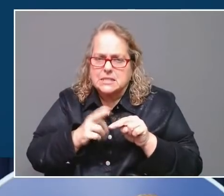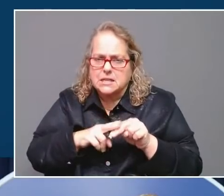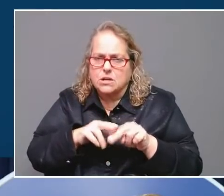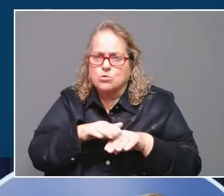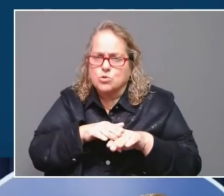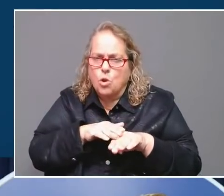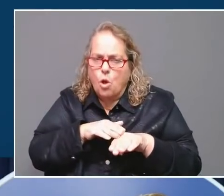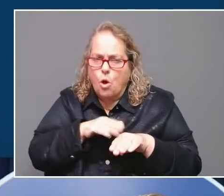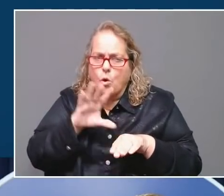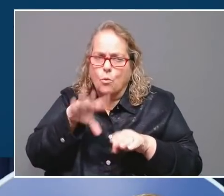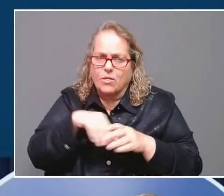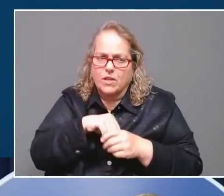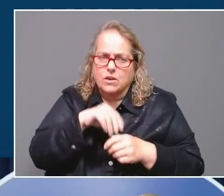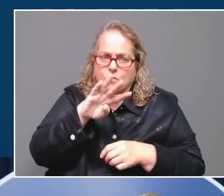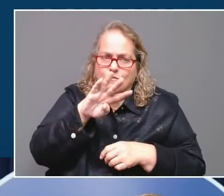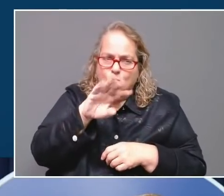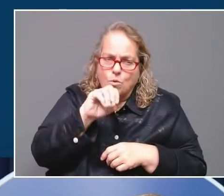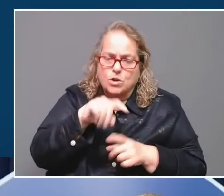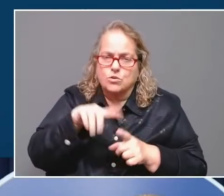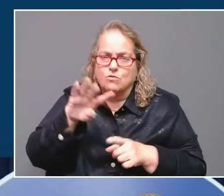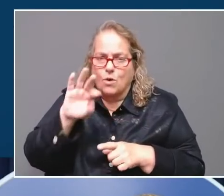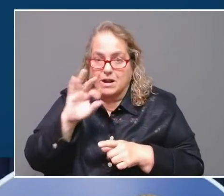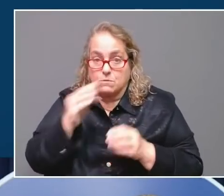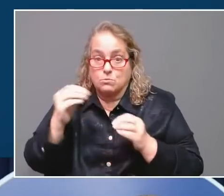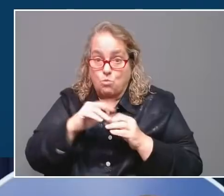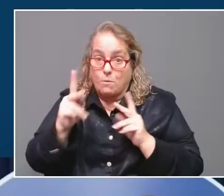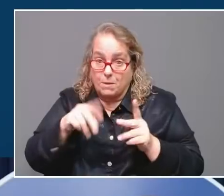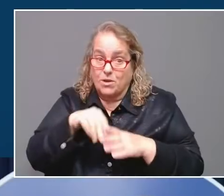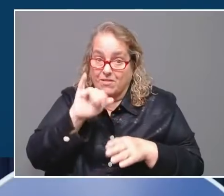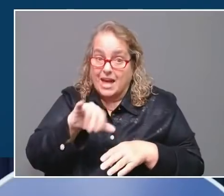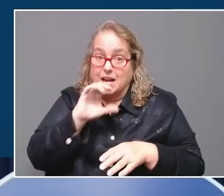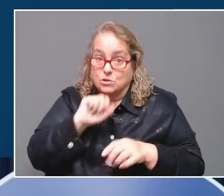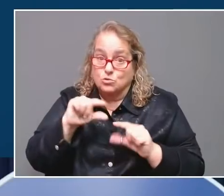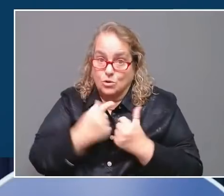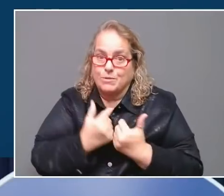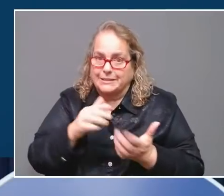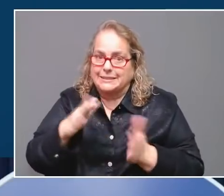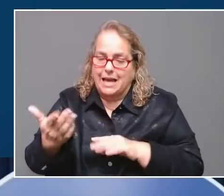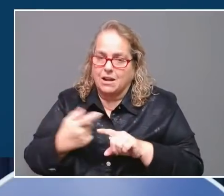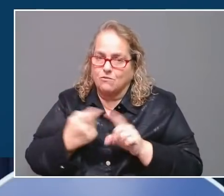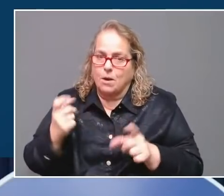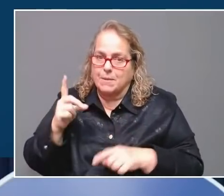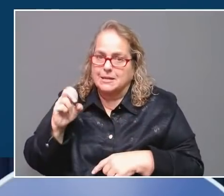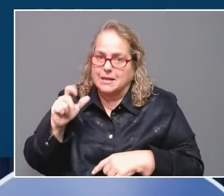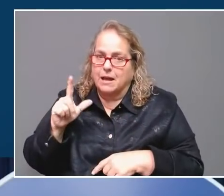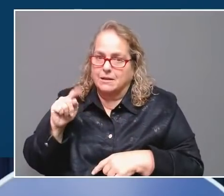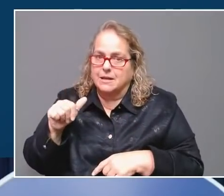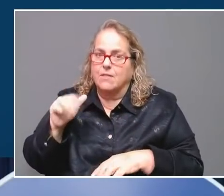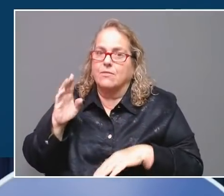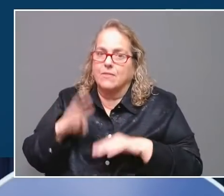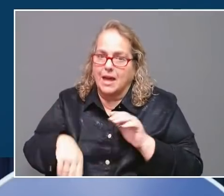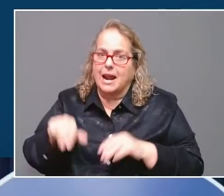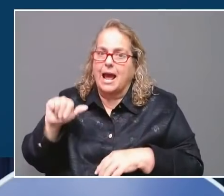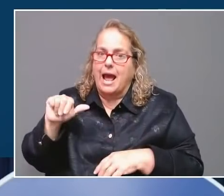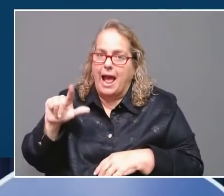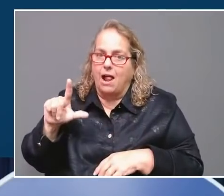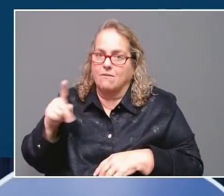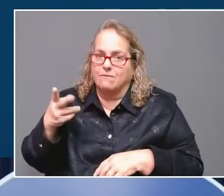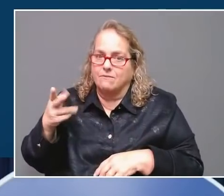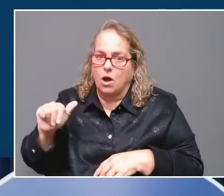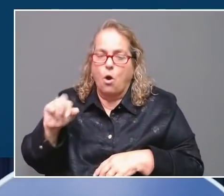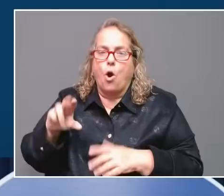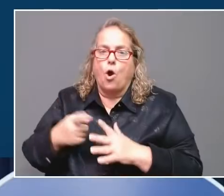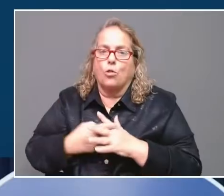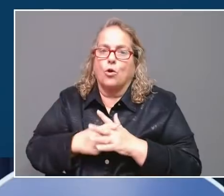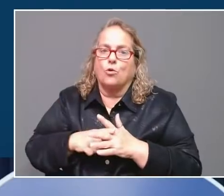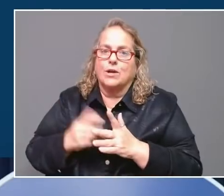that's because a lot more people in this age group are dying from Delta than did Alpha or the original. 25 to 39, still at